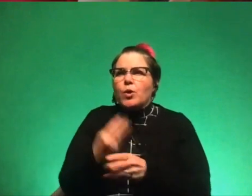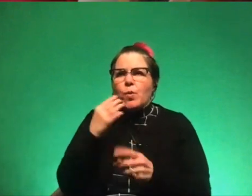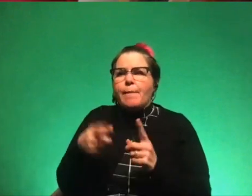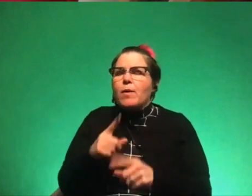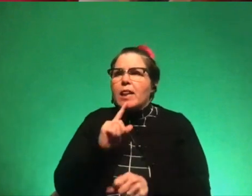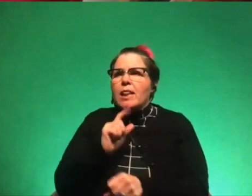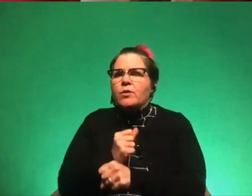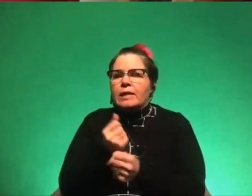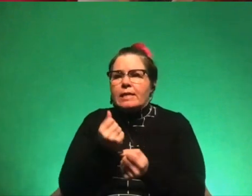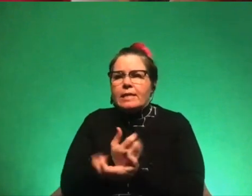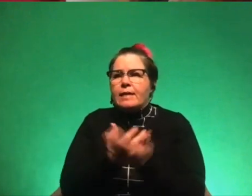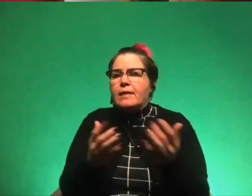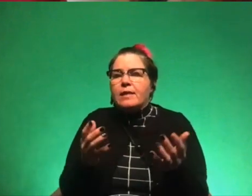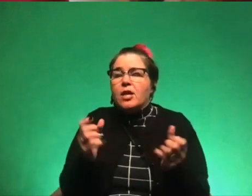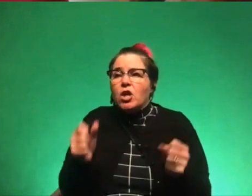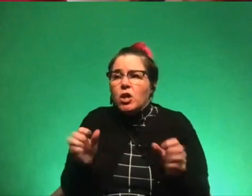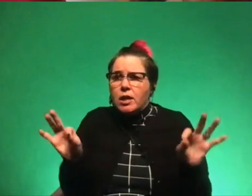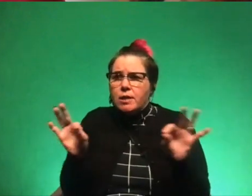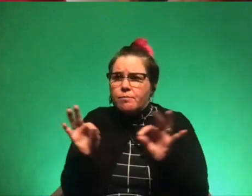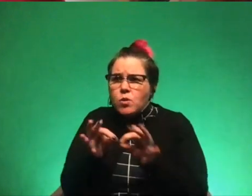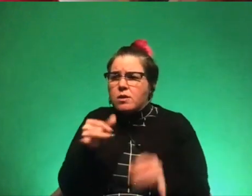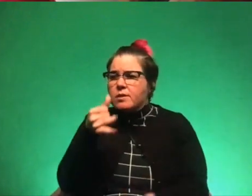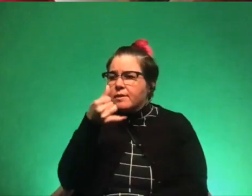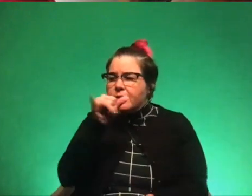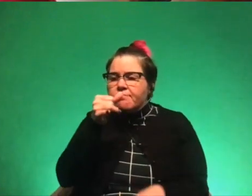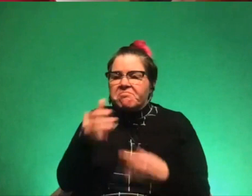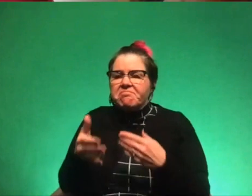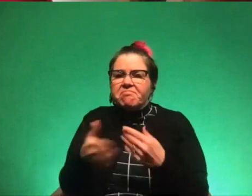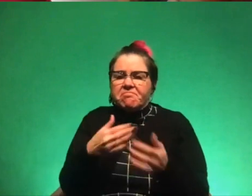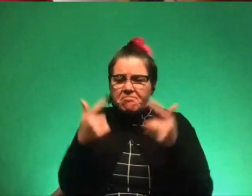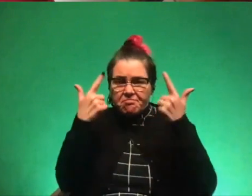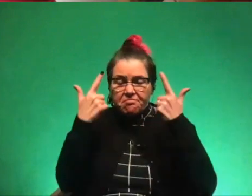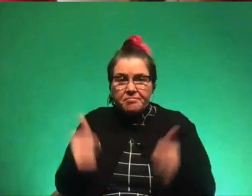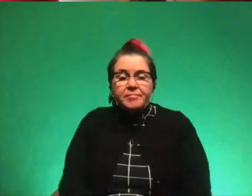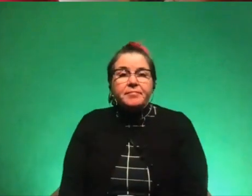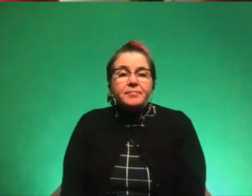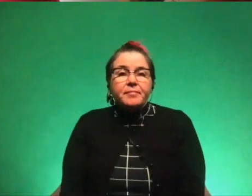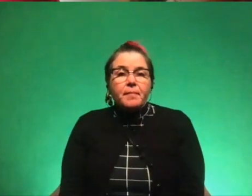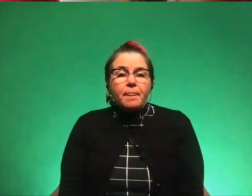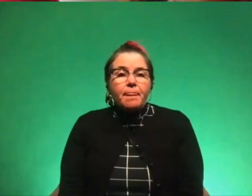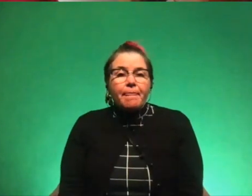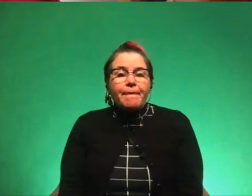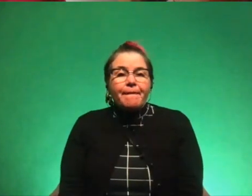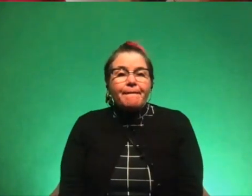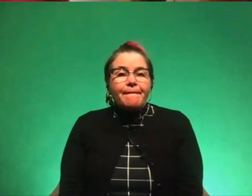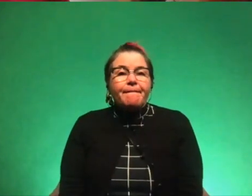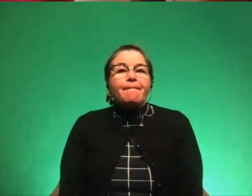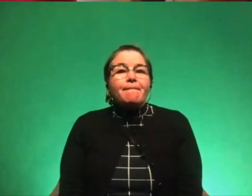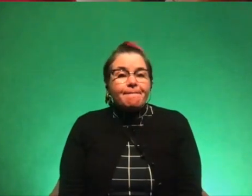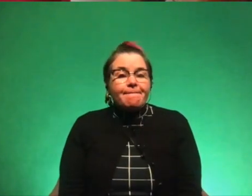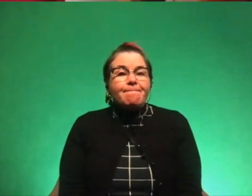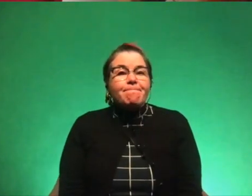literally anything? It can be as significant or as silly as you'd like. Those are my questions.